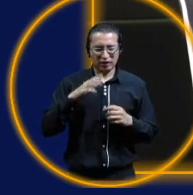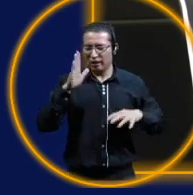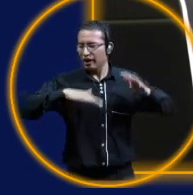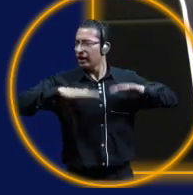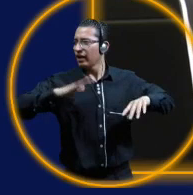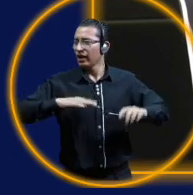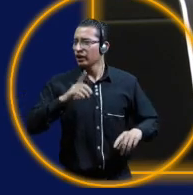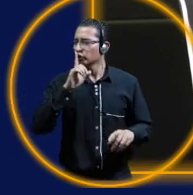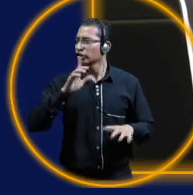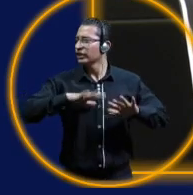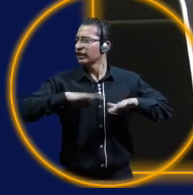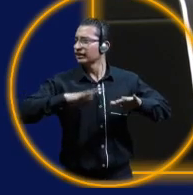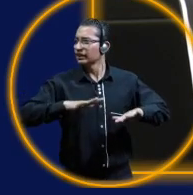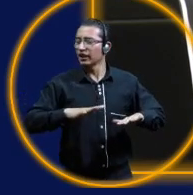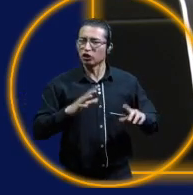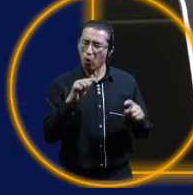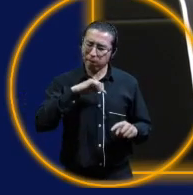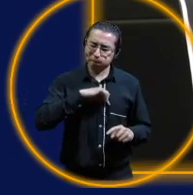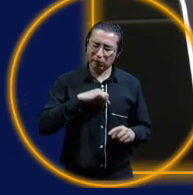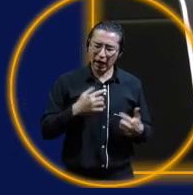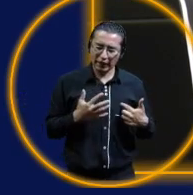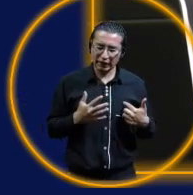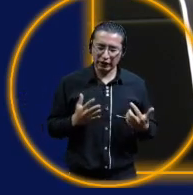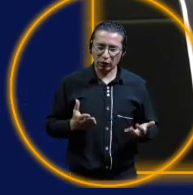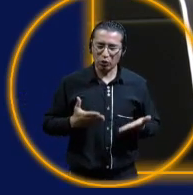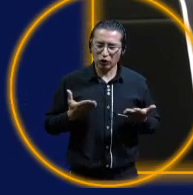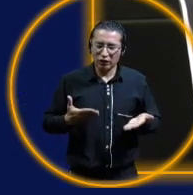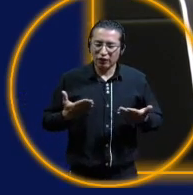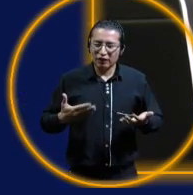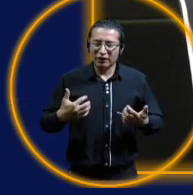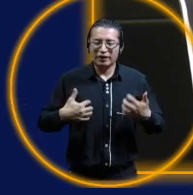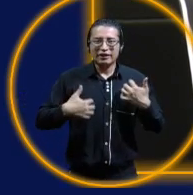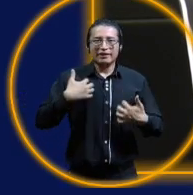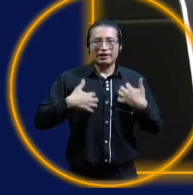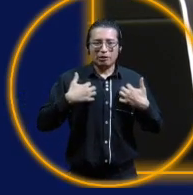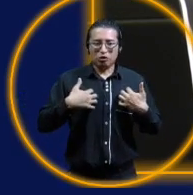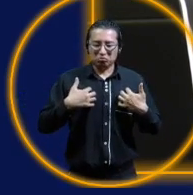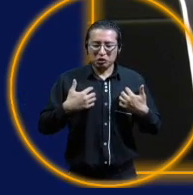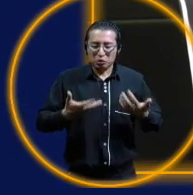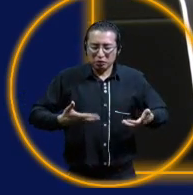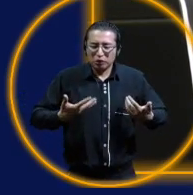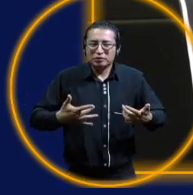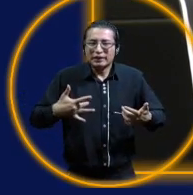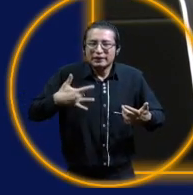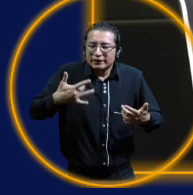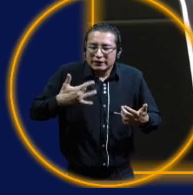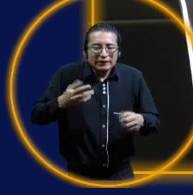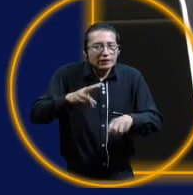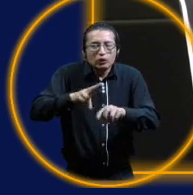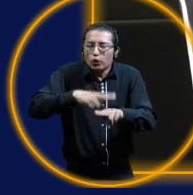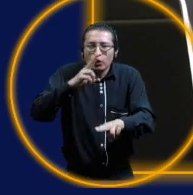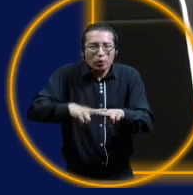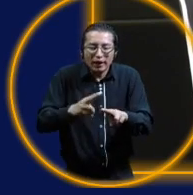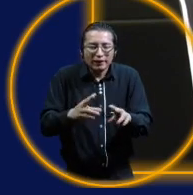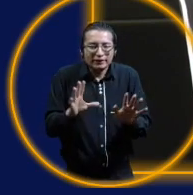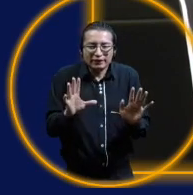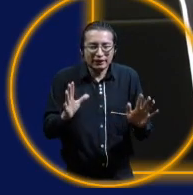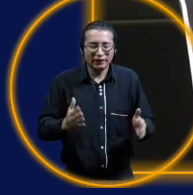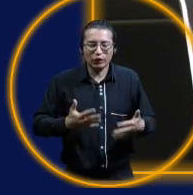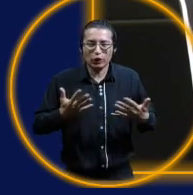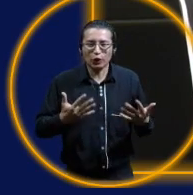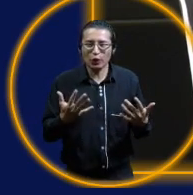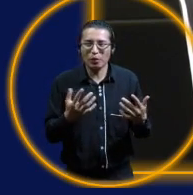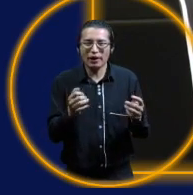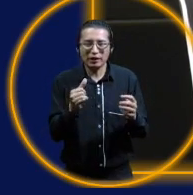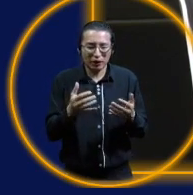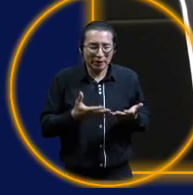Same with what you just mentioned, Ben, like trying something you've never tried before and embracing the imperfection as something that gives character